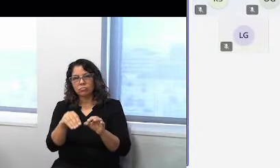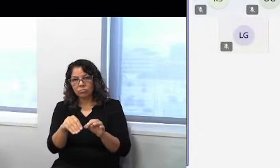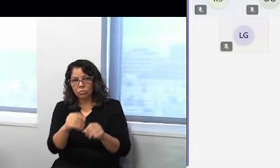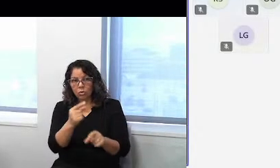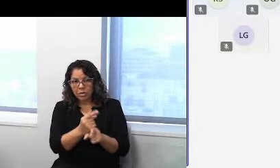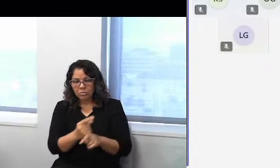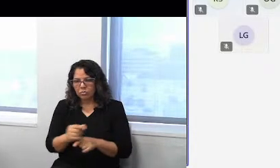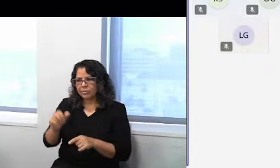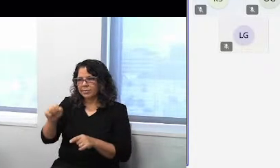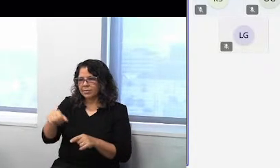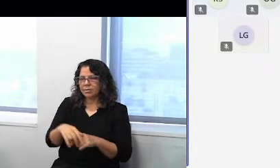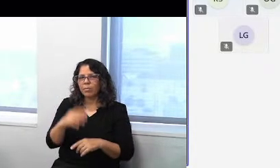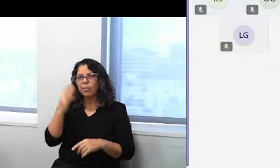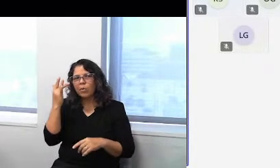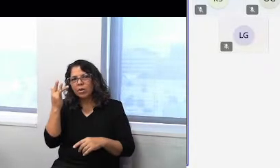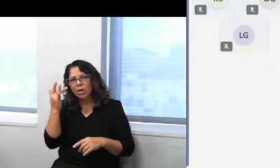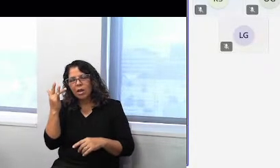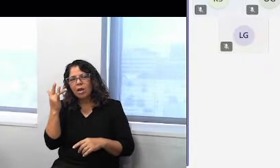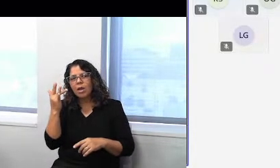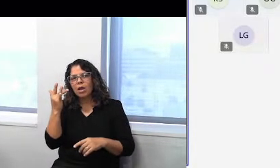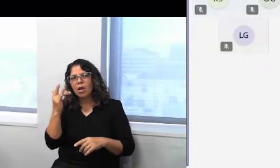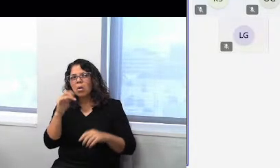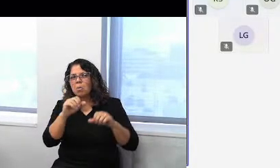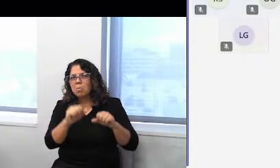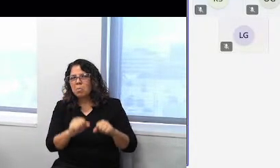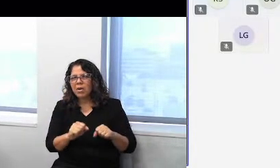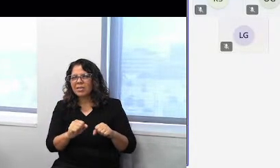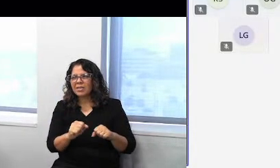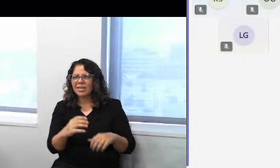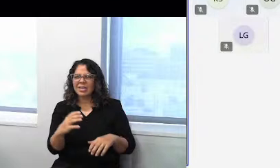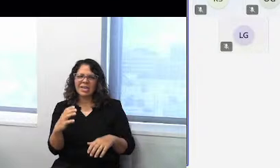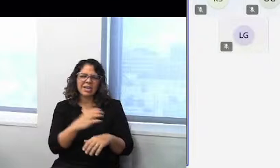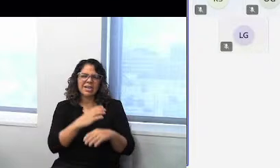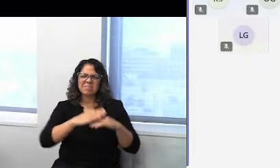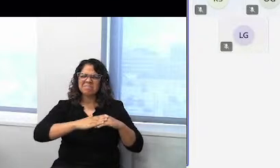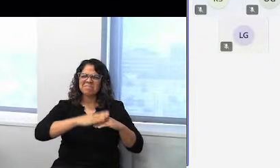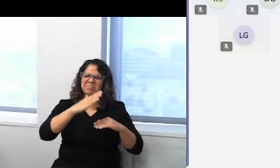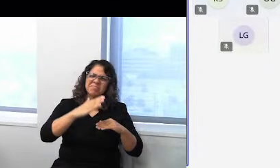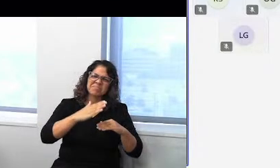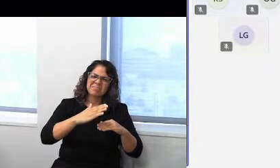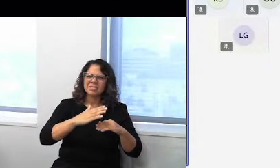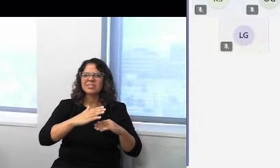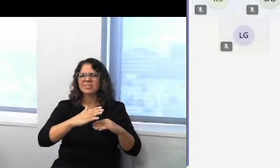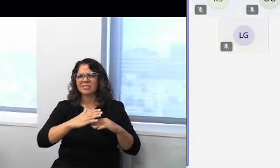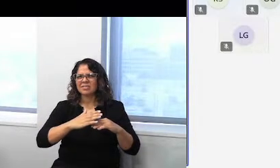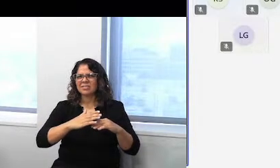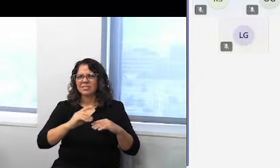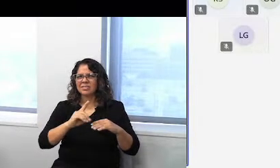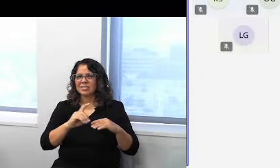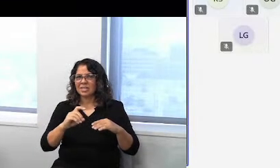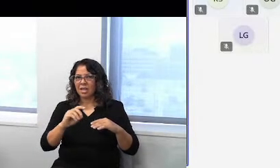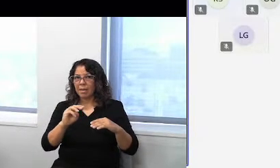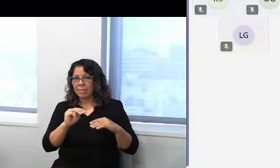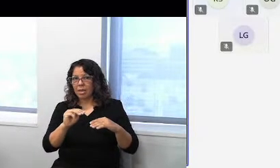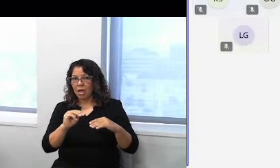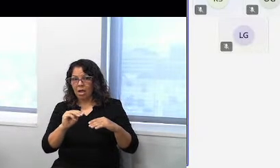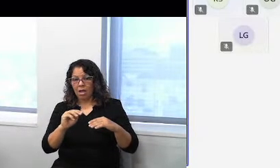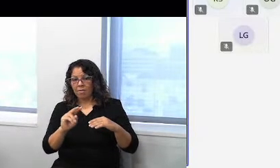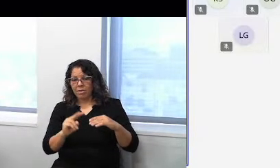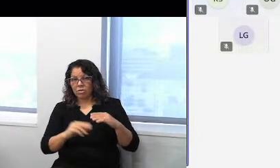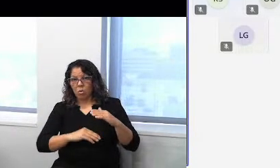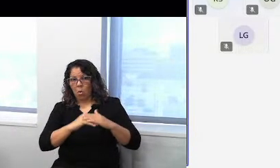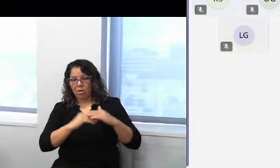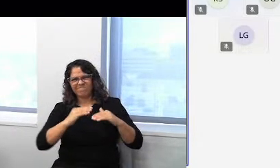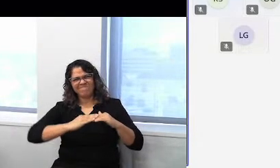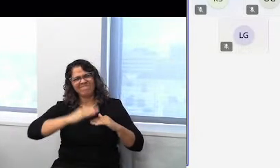you could overload the system, bringing in 100 new megawatts in that area. You're doing great. Yes, Okay, you could create thermal issues, right? Overheating